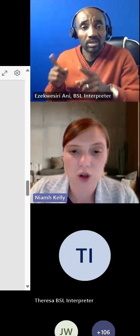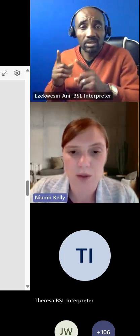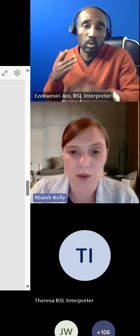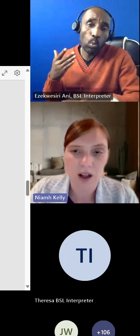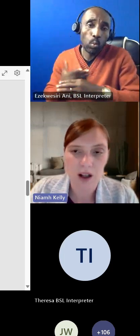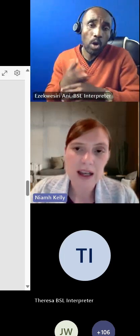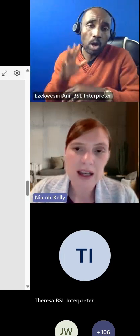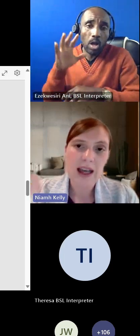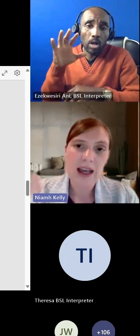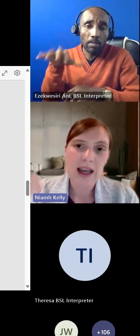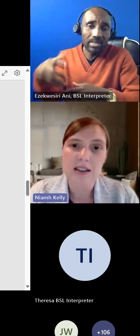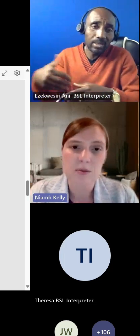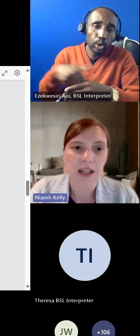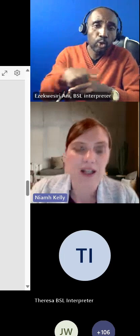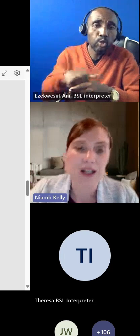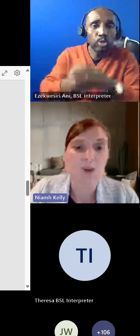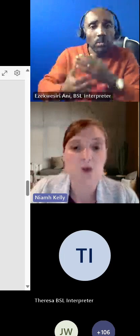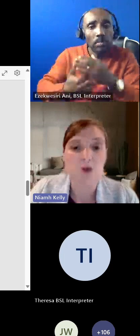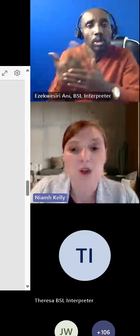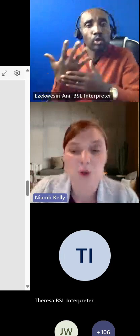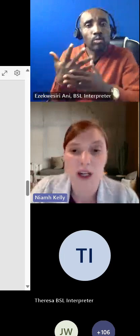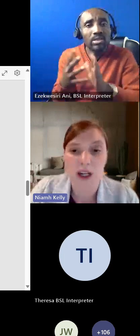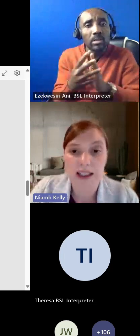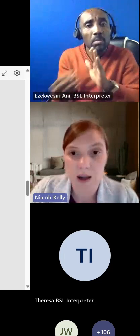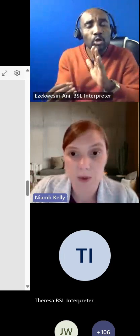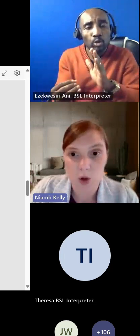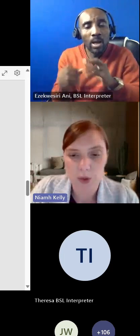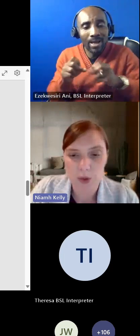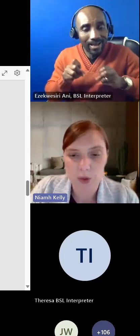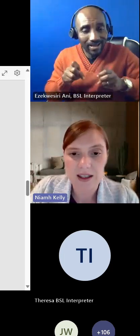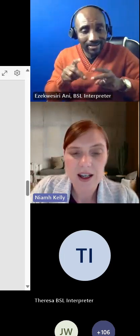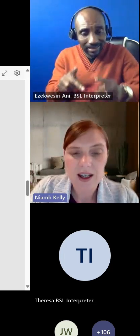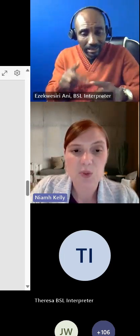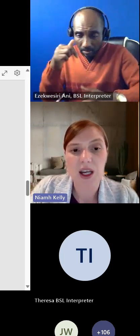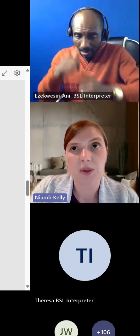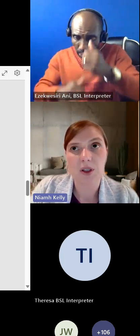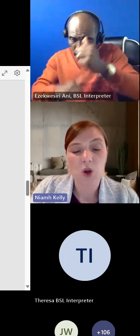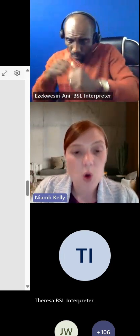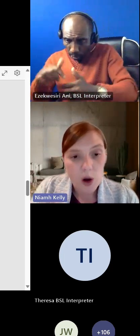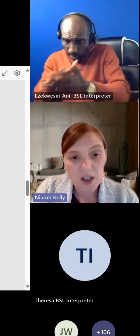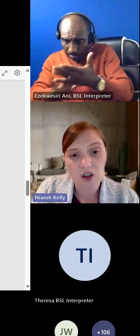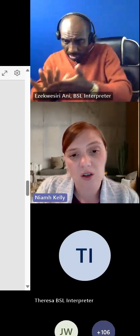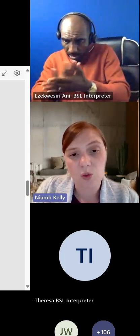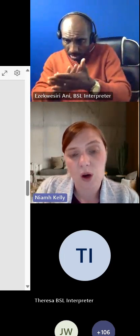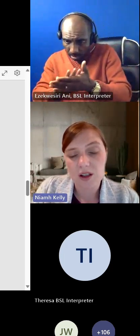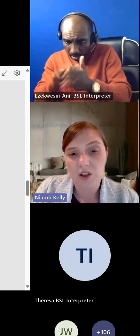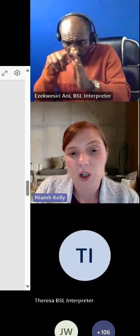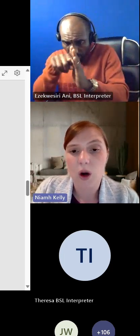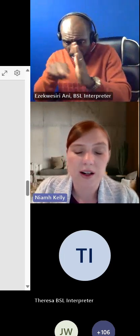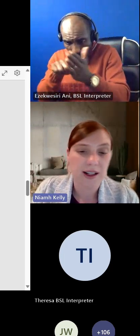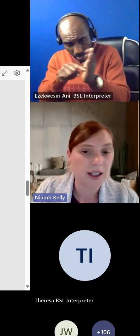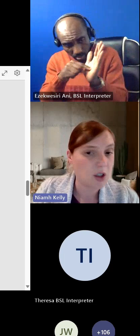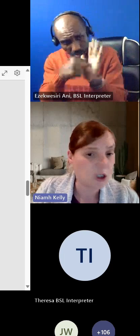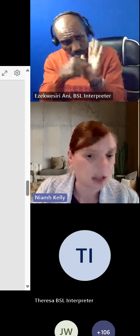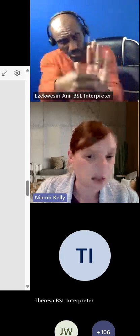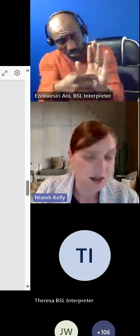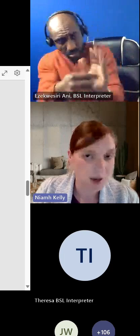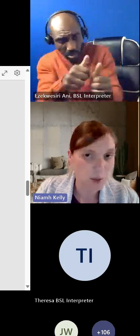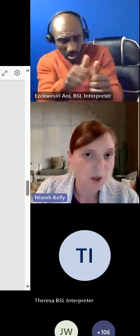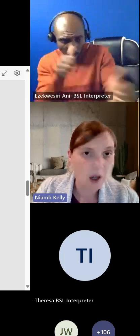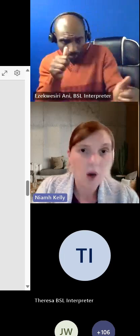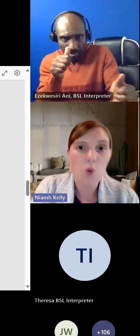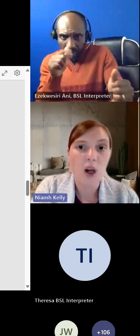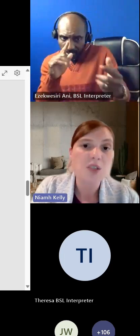inclusion maturity model, a systematic and structured way to help companies be able to question what is required at each of